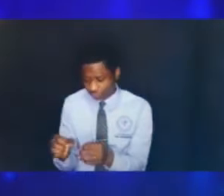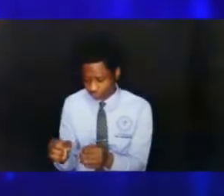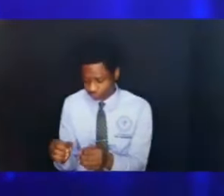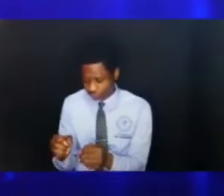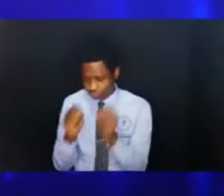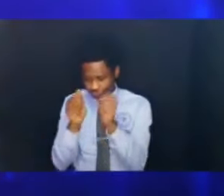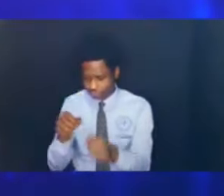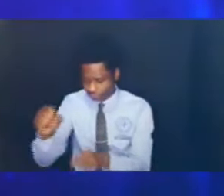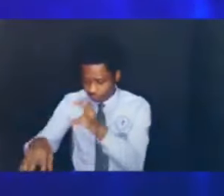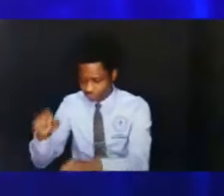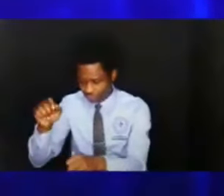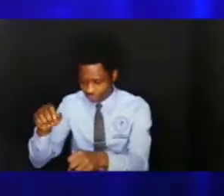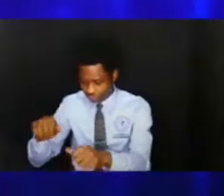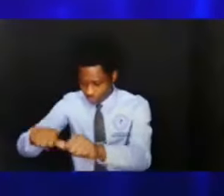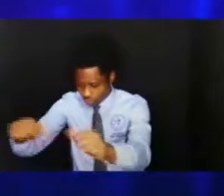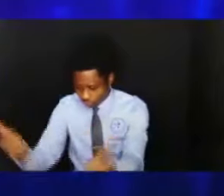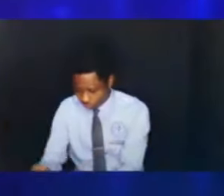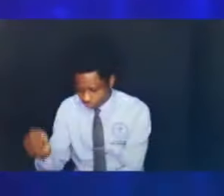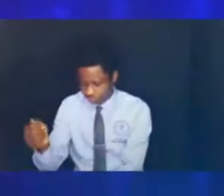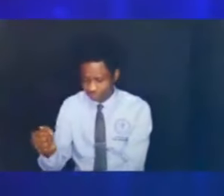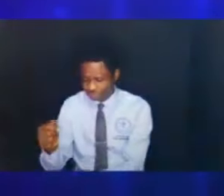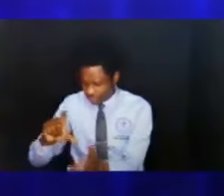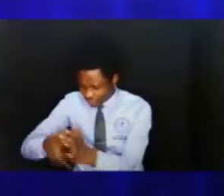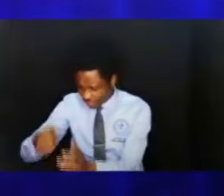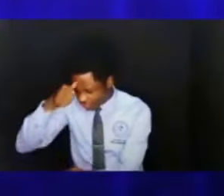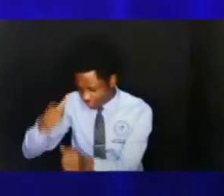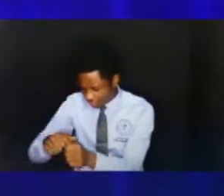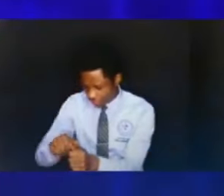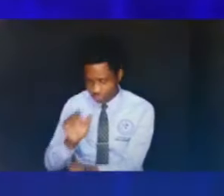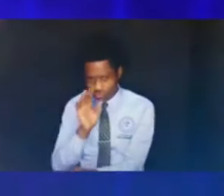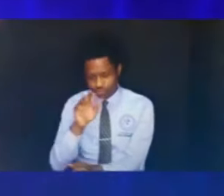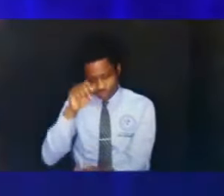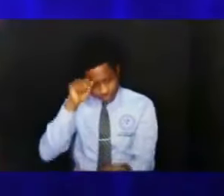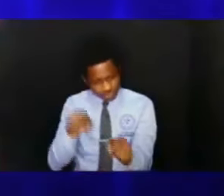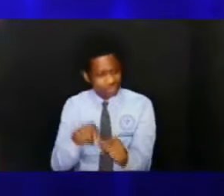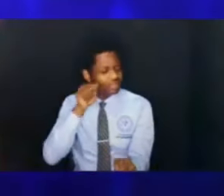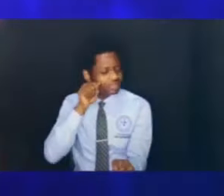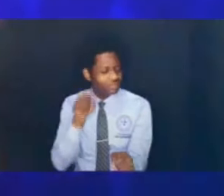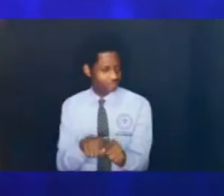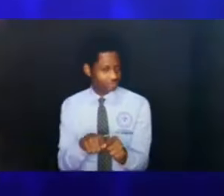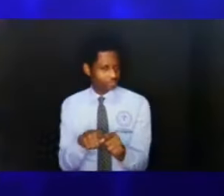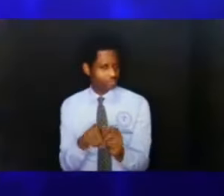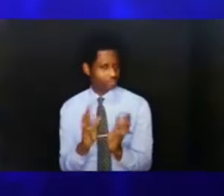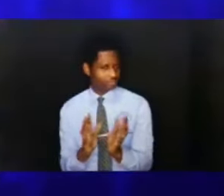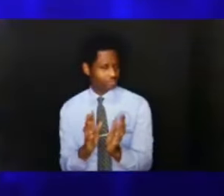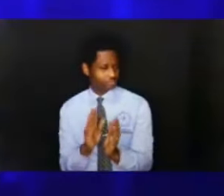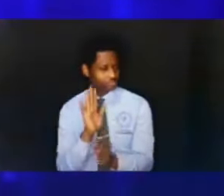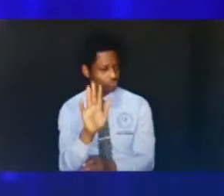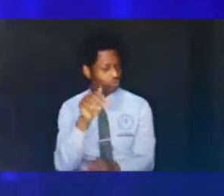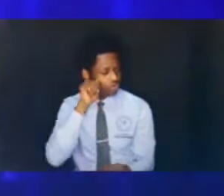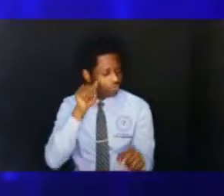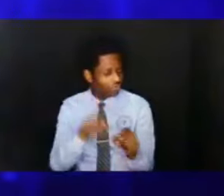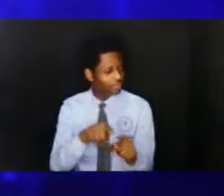altar, and then remember that your brother or sister, now this is very kind, your brother or